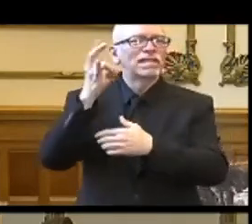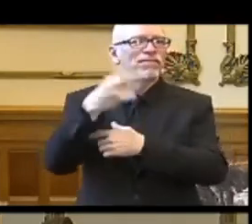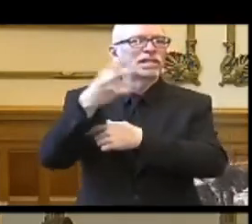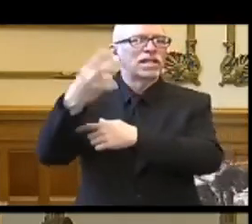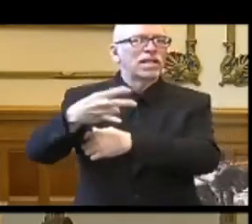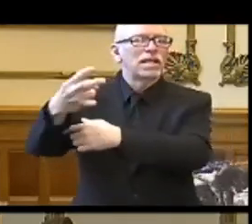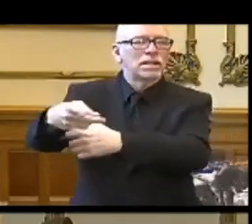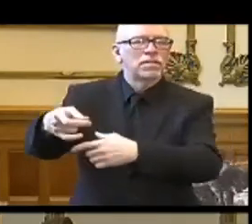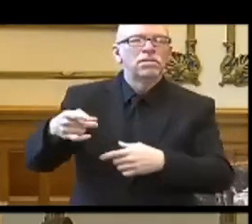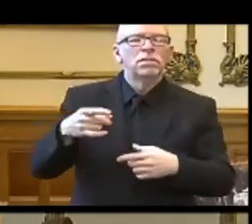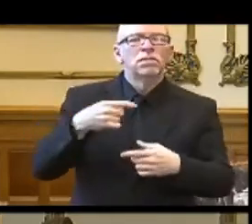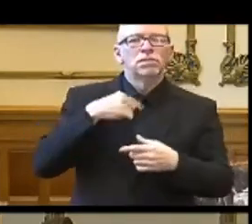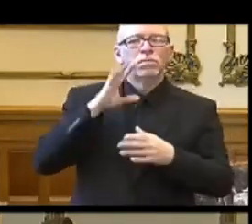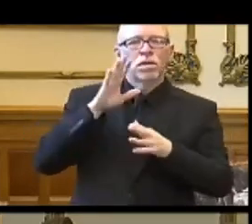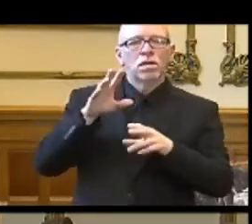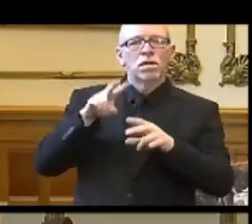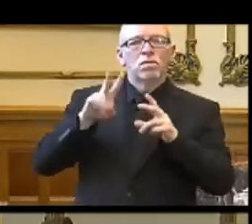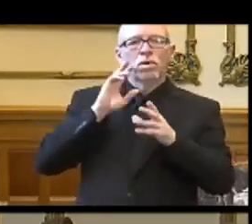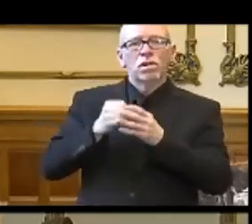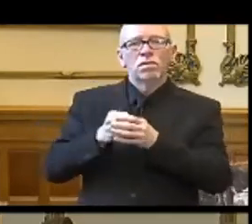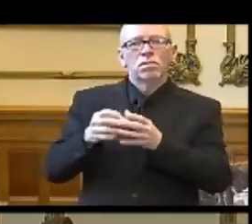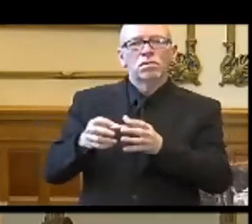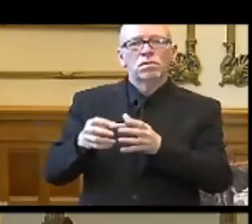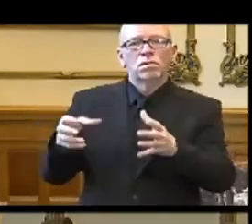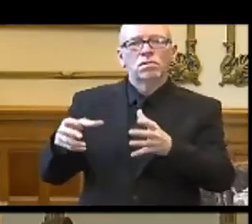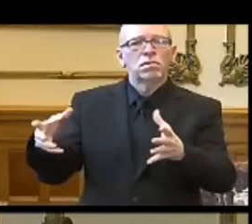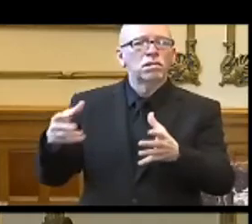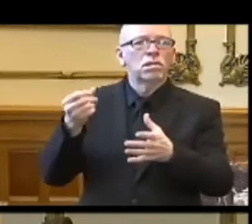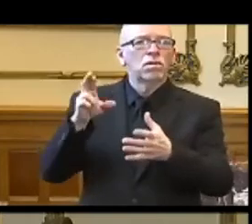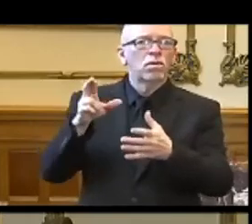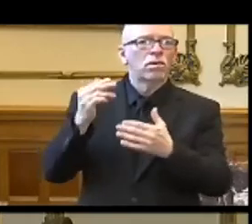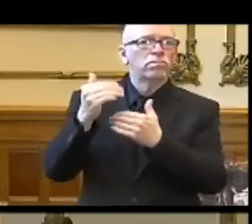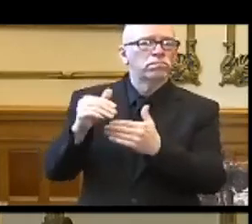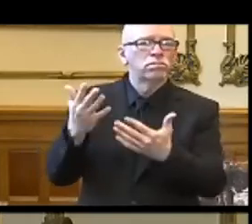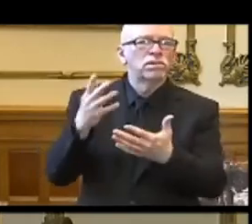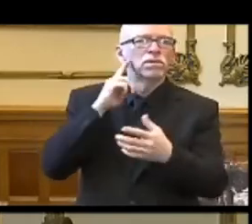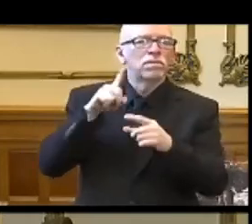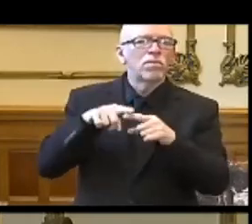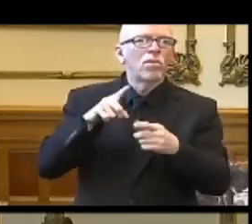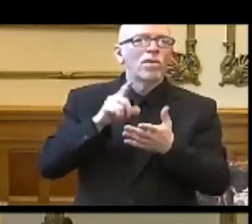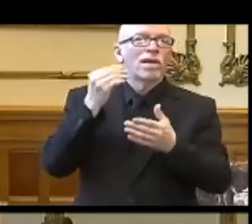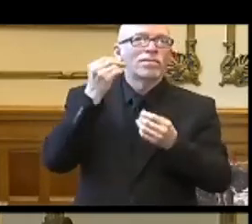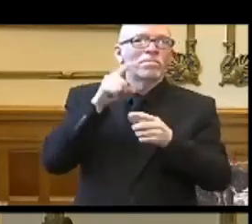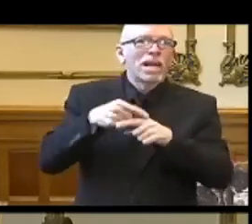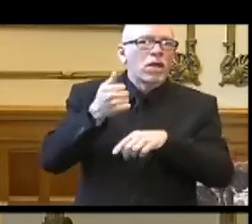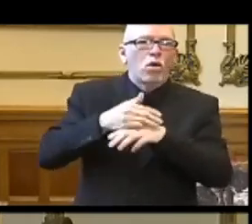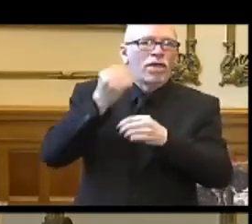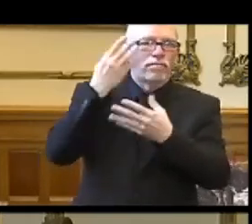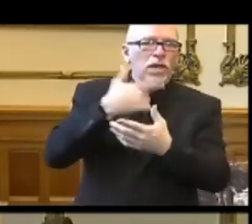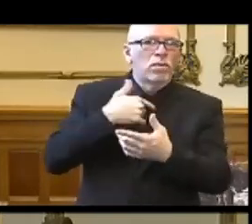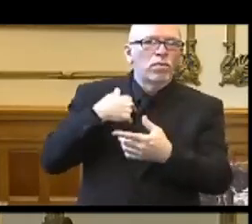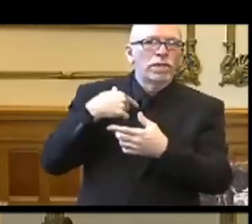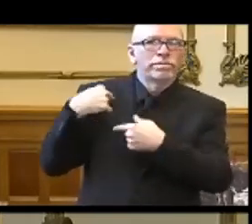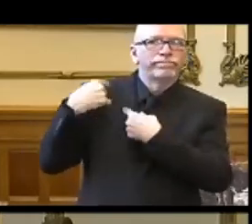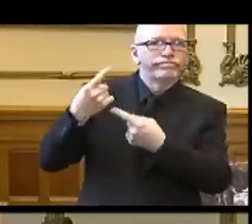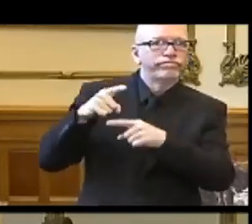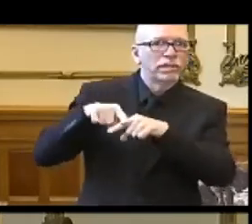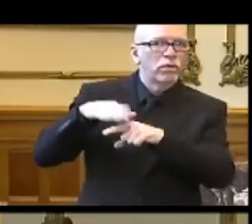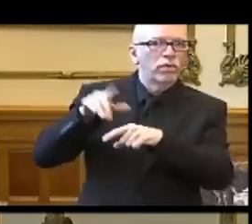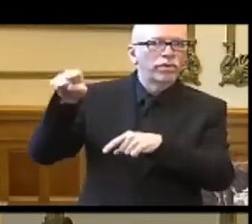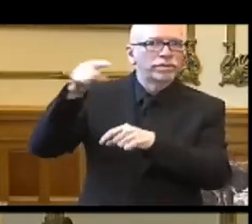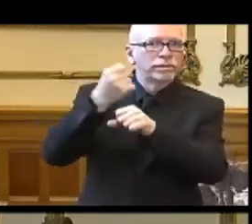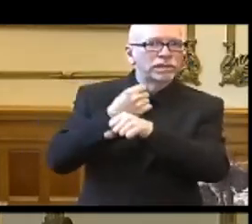further easing would be possible under the circumstances and facts that we've been using throughout this whole process. And so that is essentially,